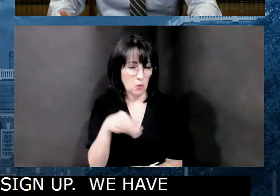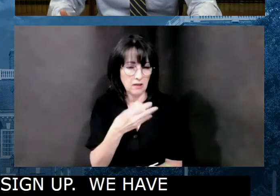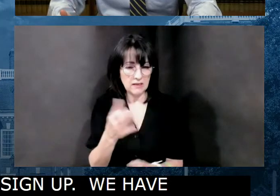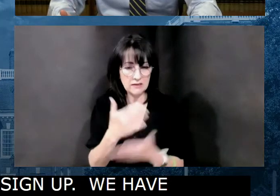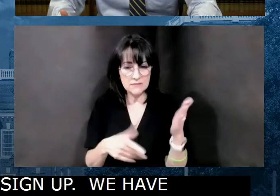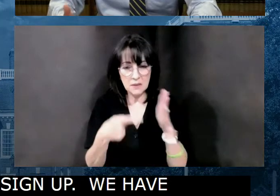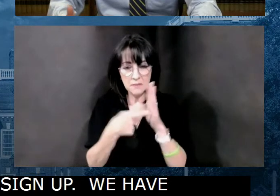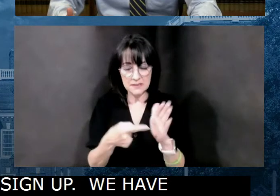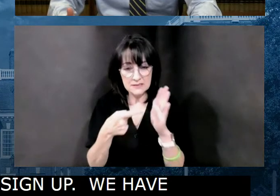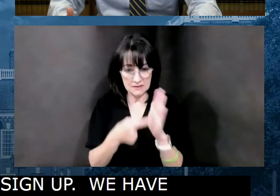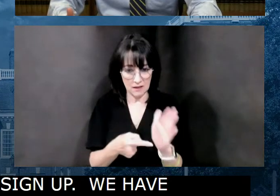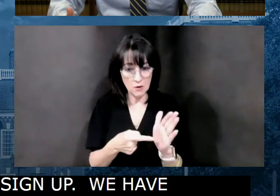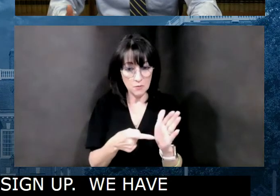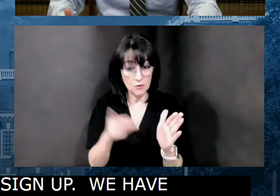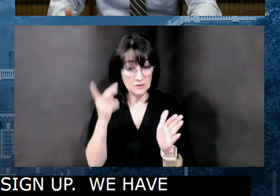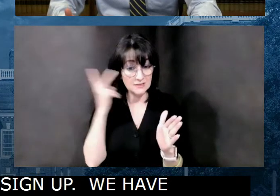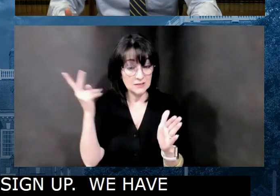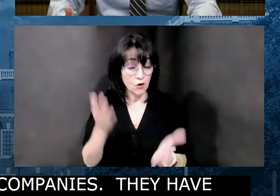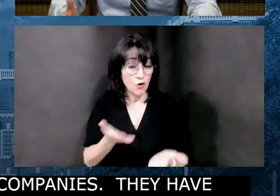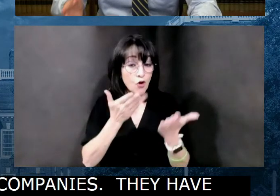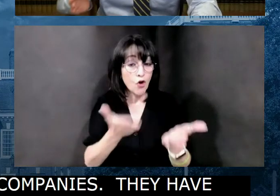see what they're offering at